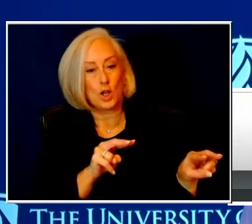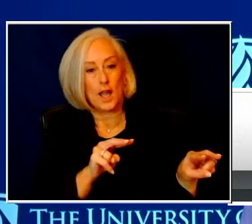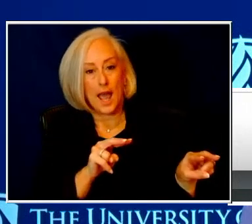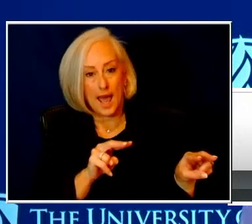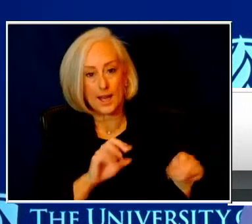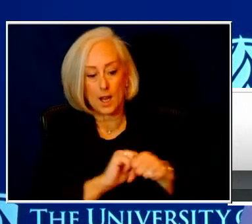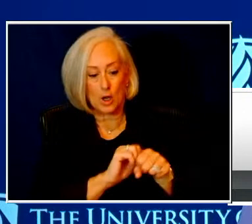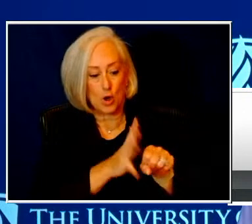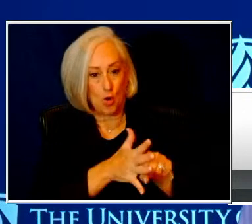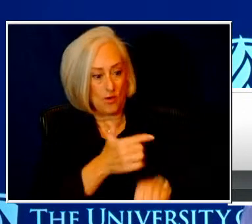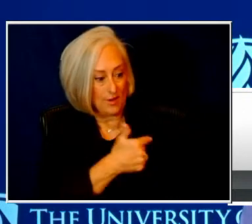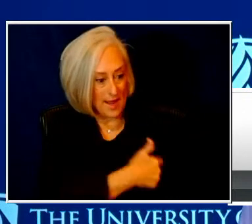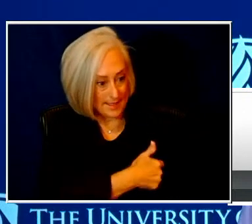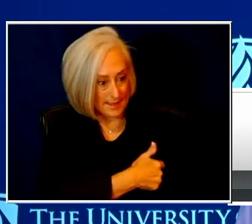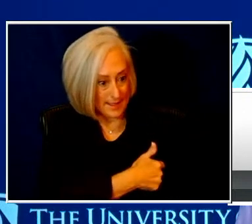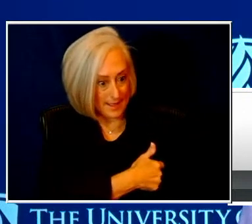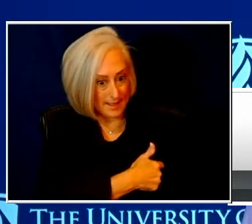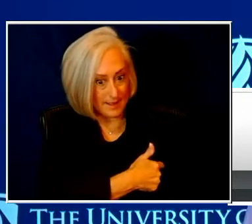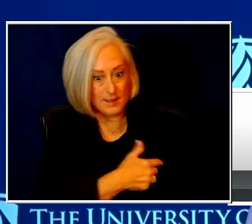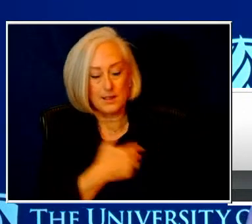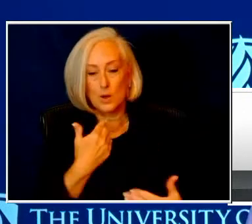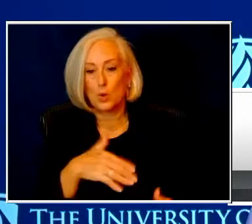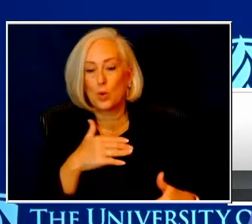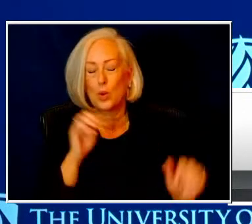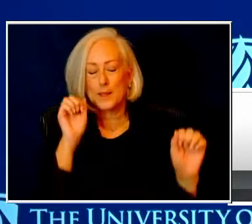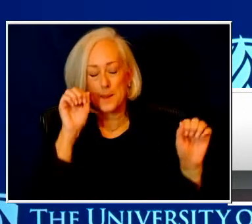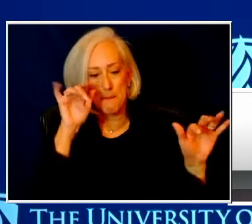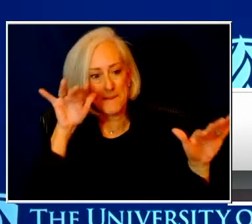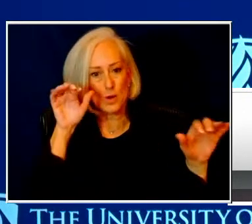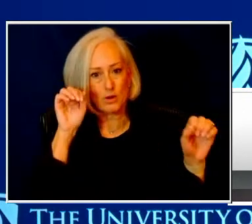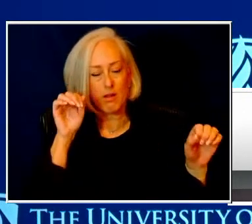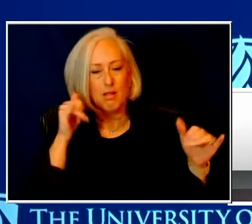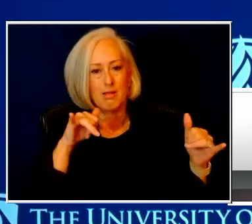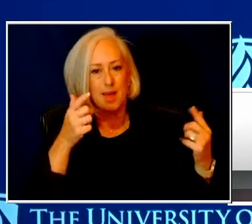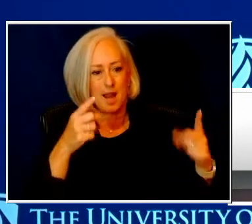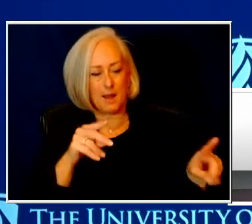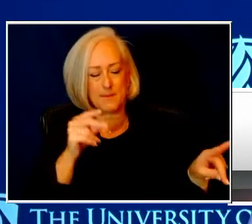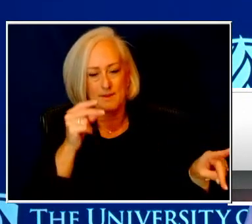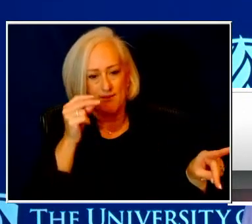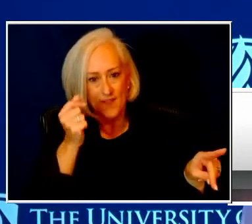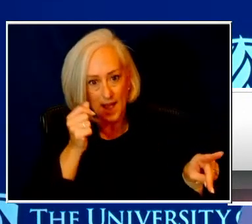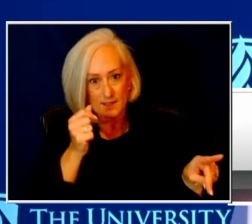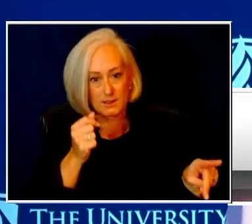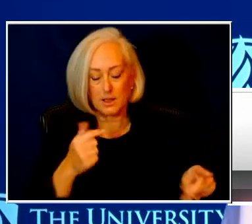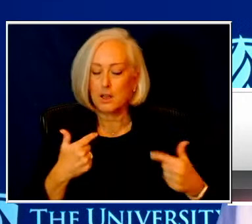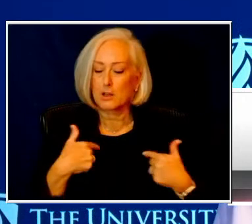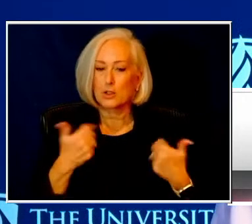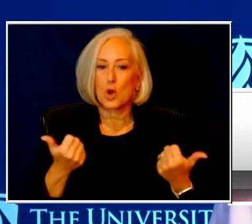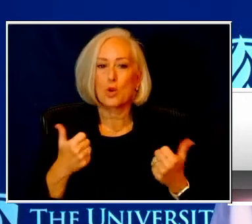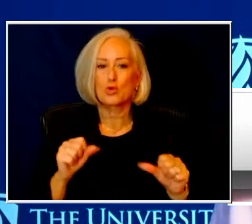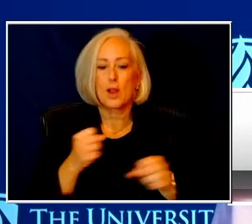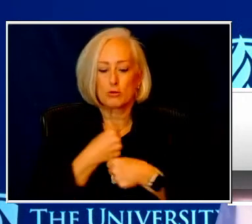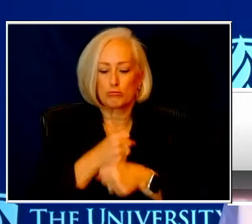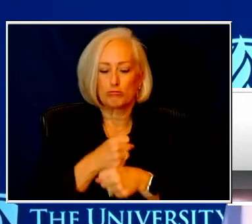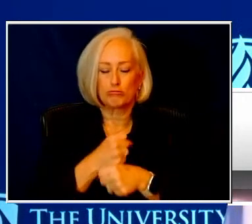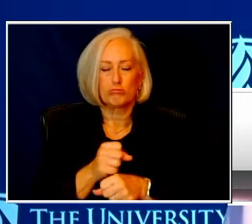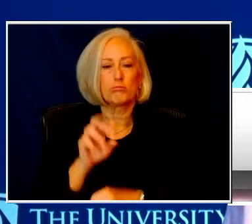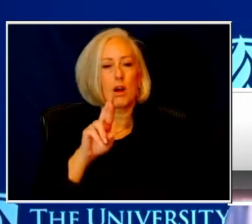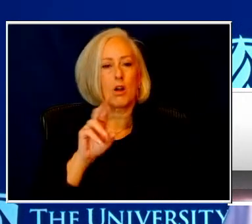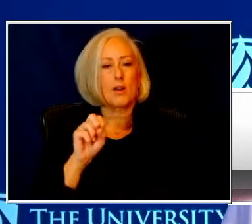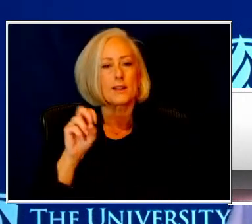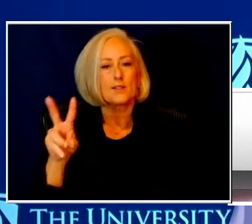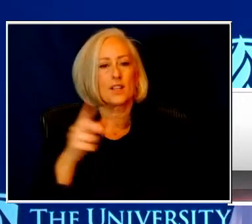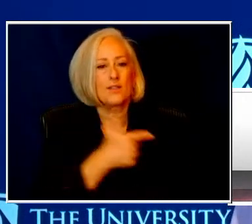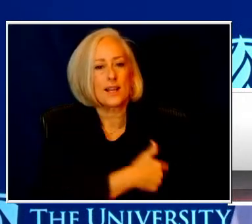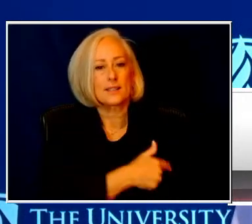that it came to fruition so quickly. We've been trying to develop a RSV vaccine for quite some time for both children and